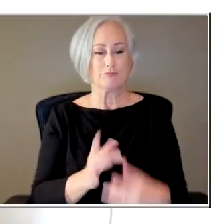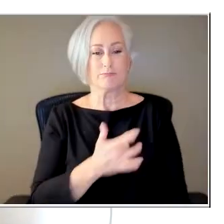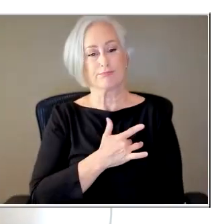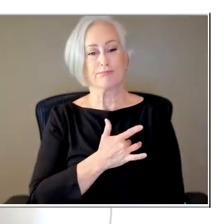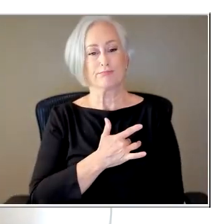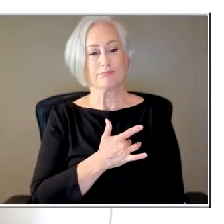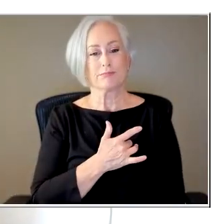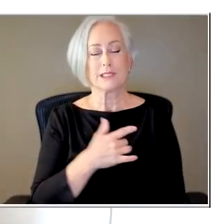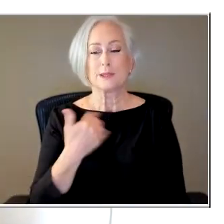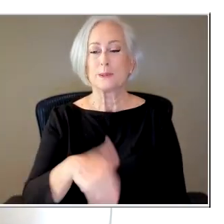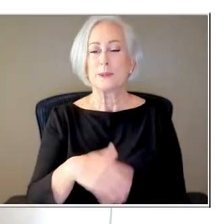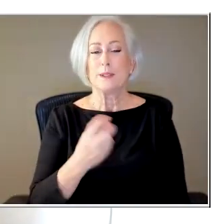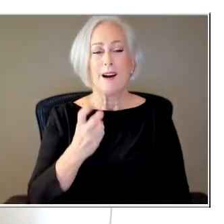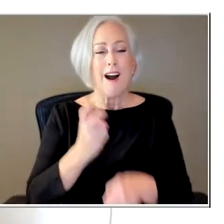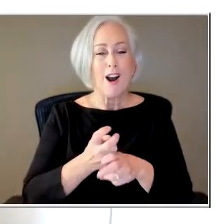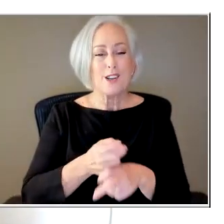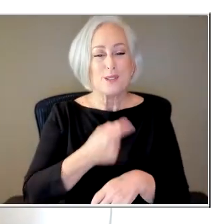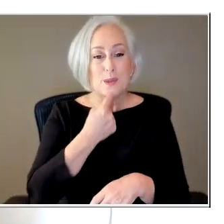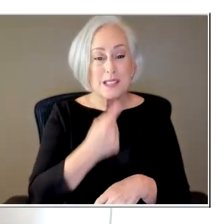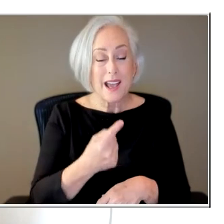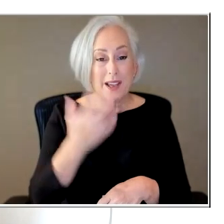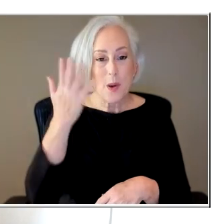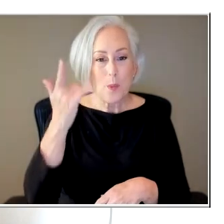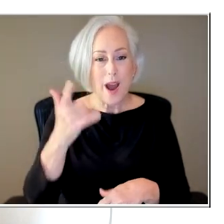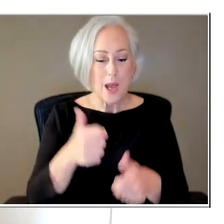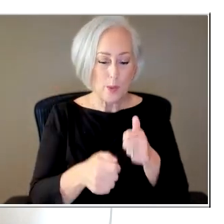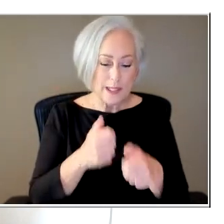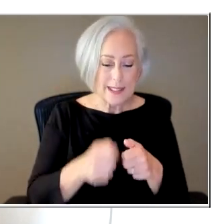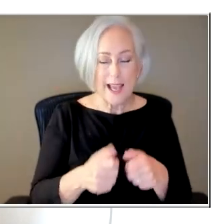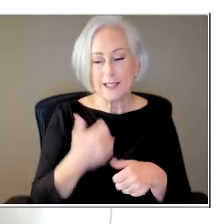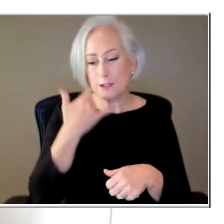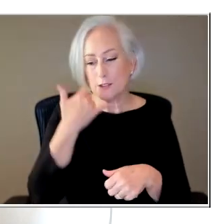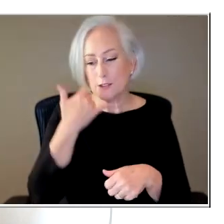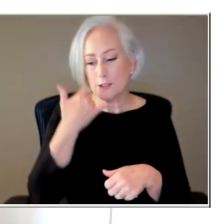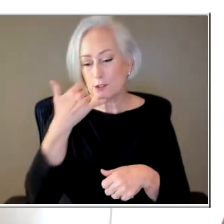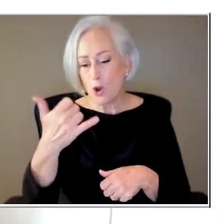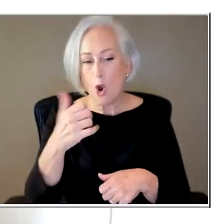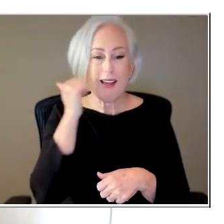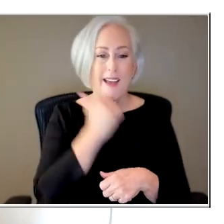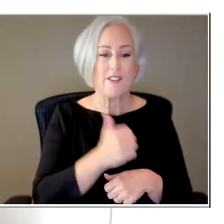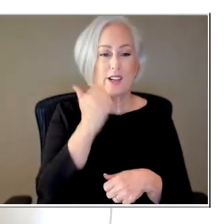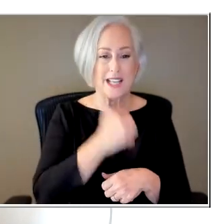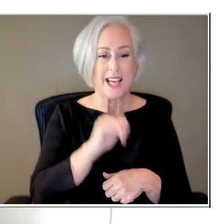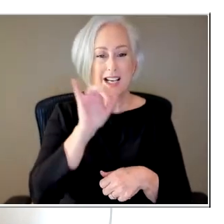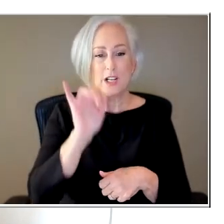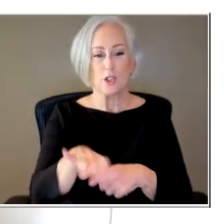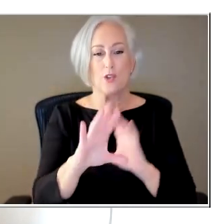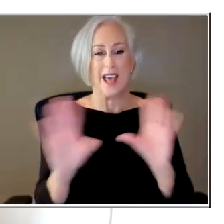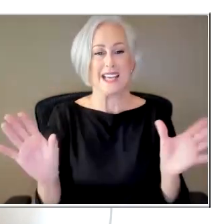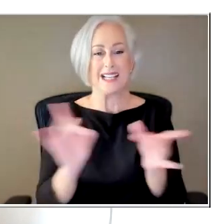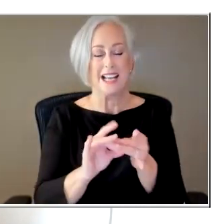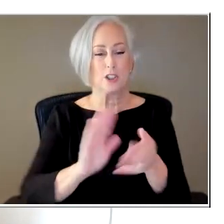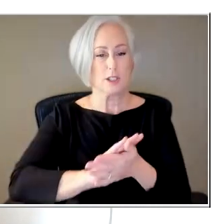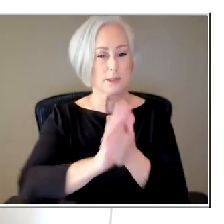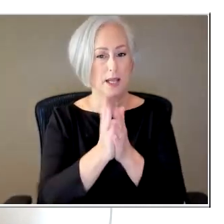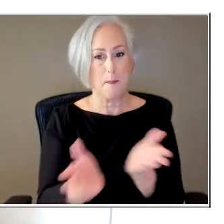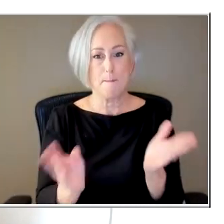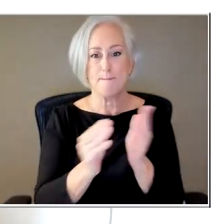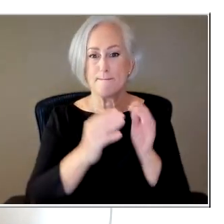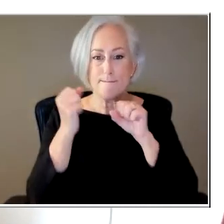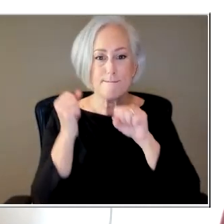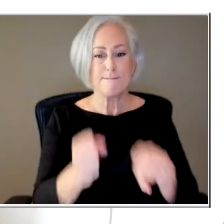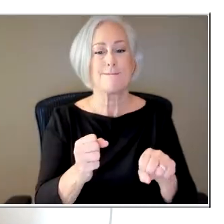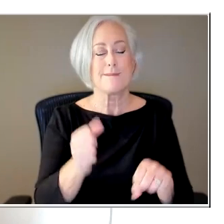That's hard to say, because we text or talk every day, so this connection we have got stronger and stronger every